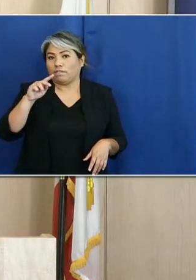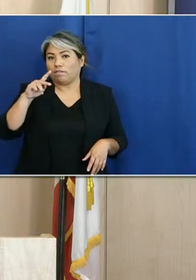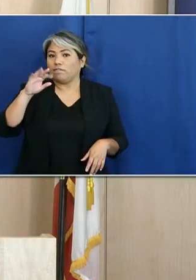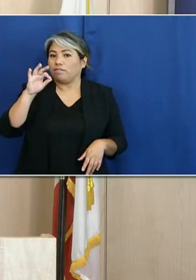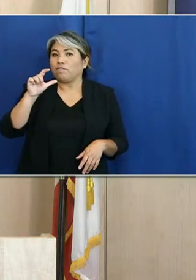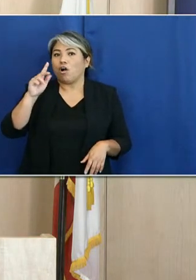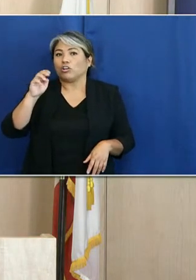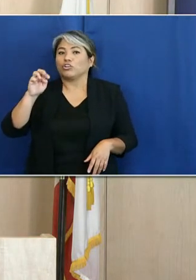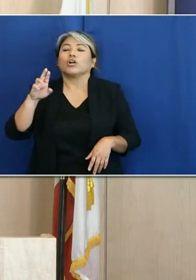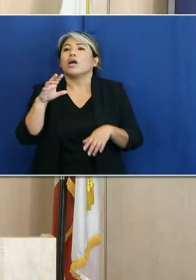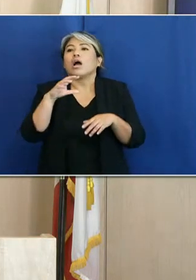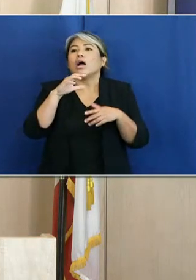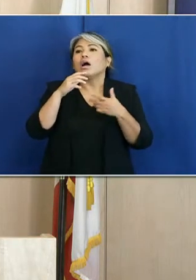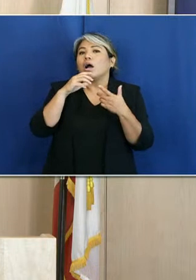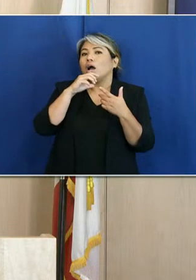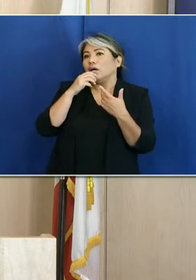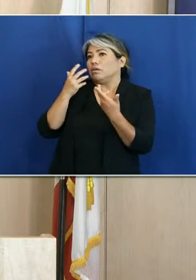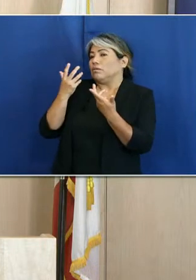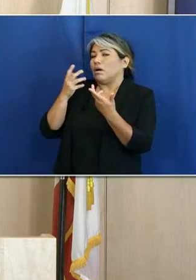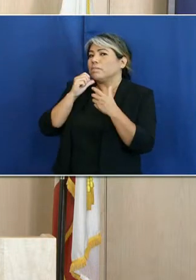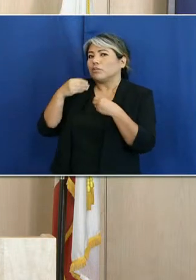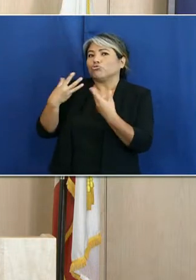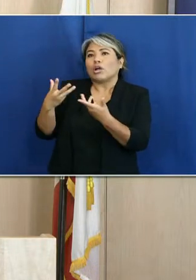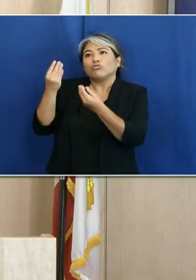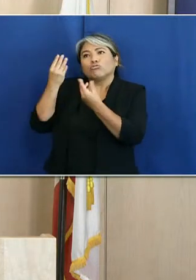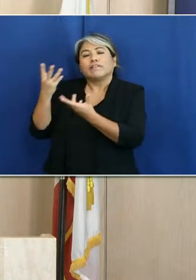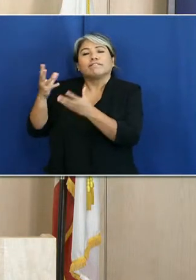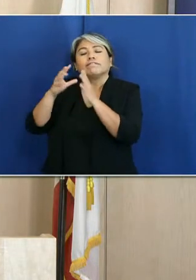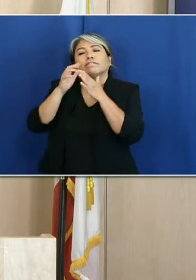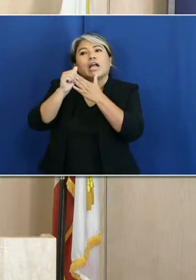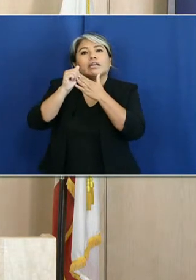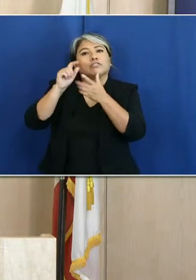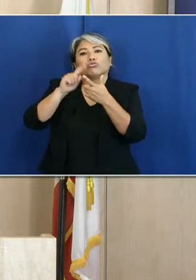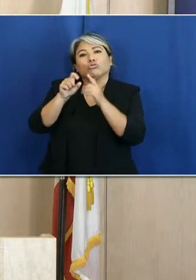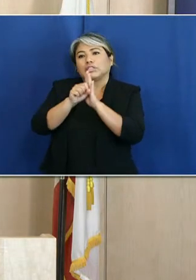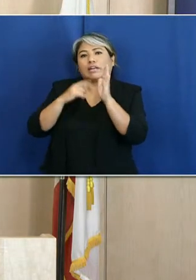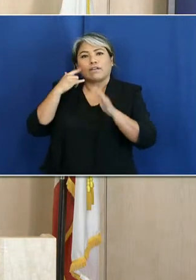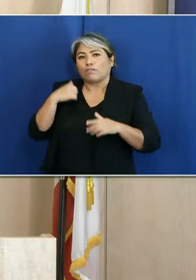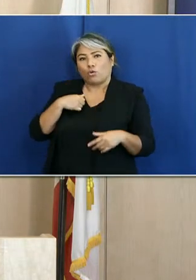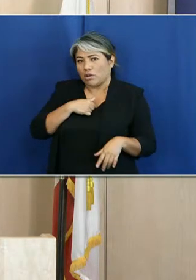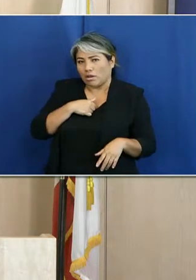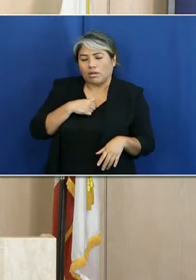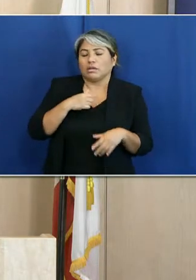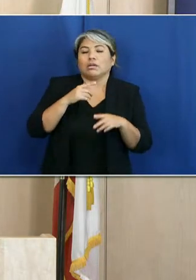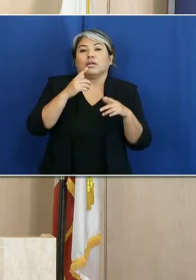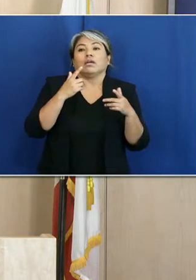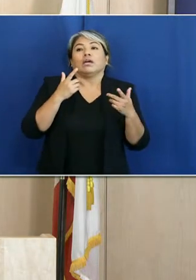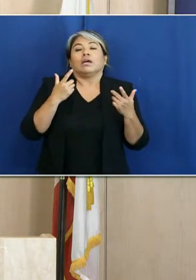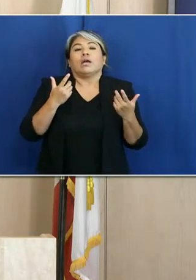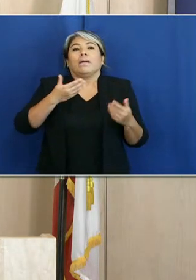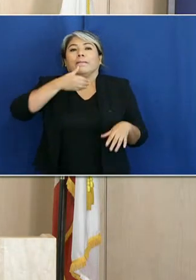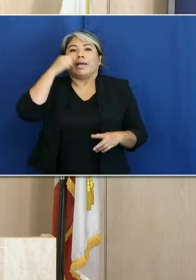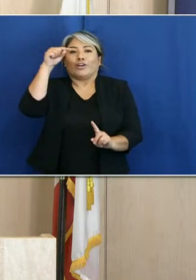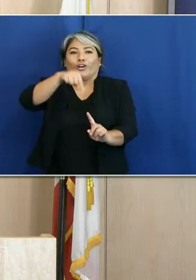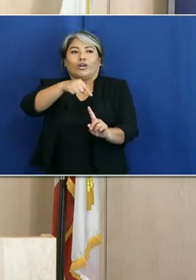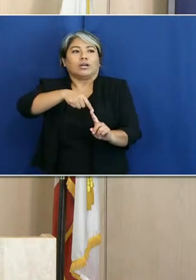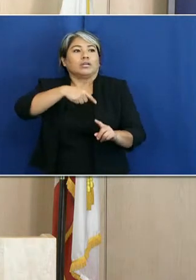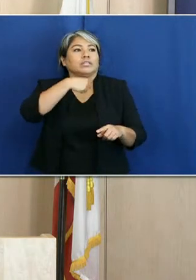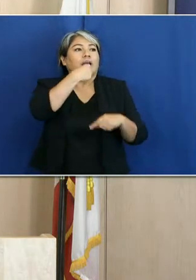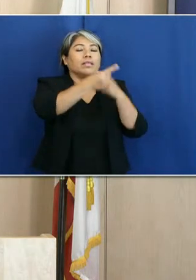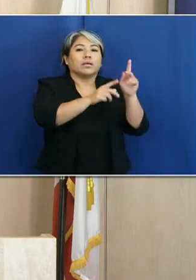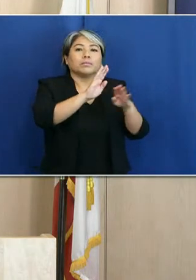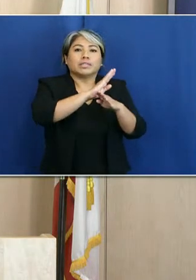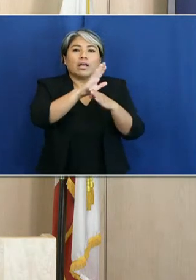trying to give guidance to the state of California. I think it's really more of a question of being able to tell businesses that are out there that are